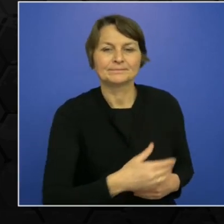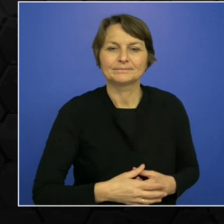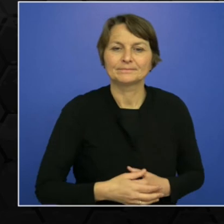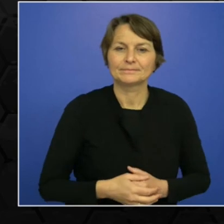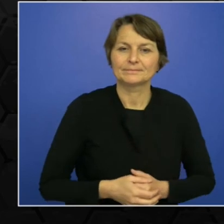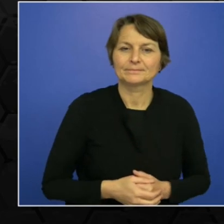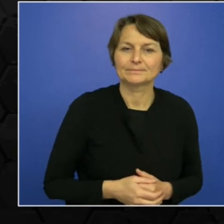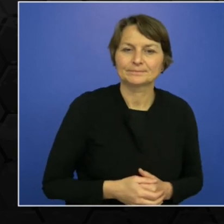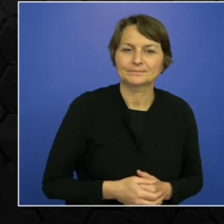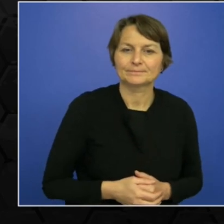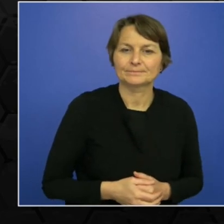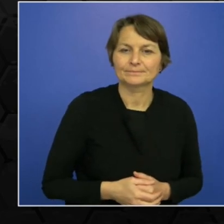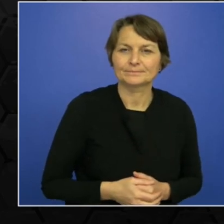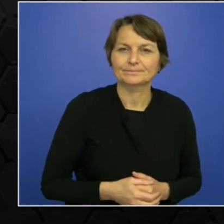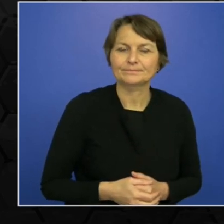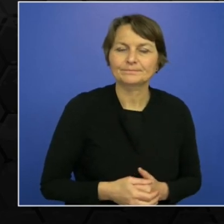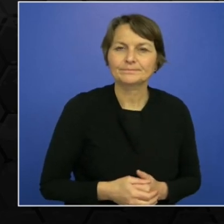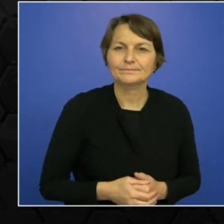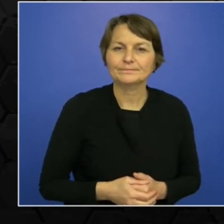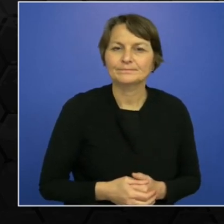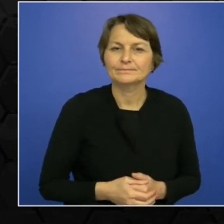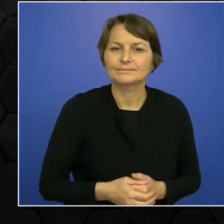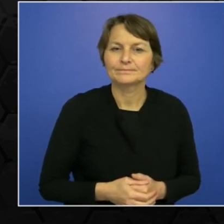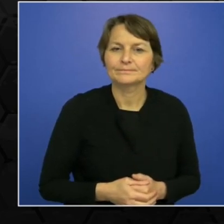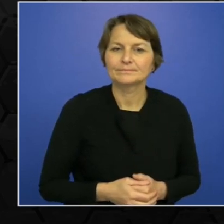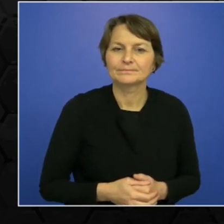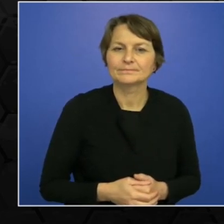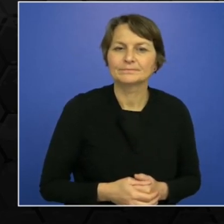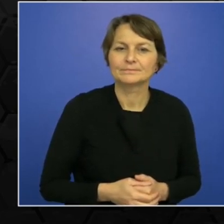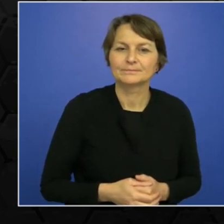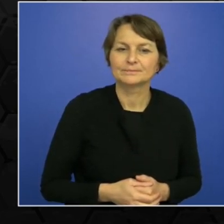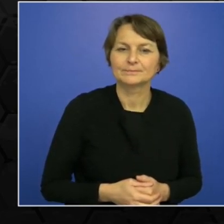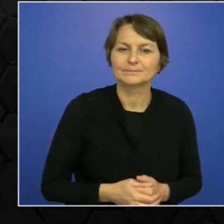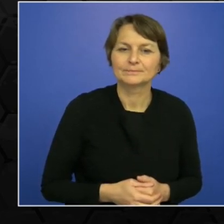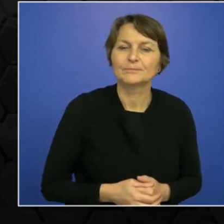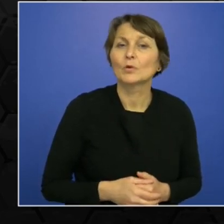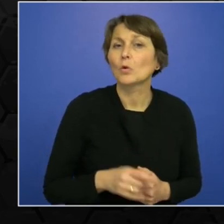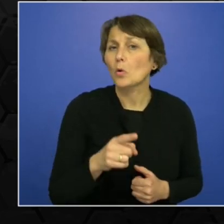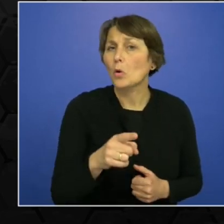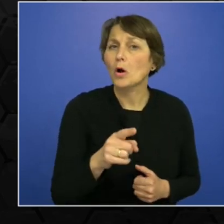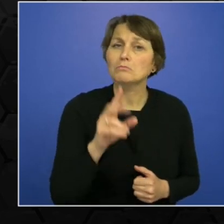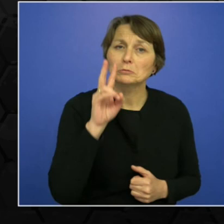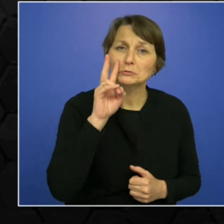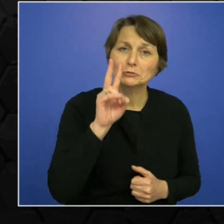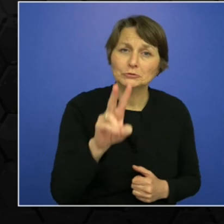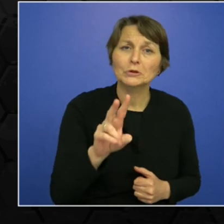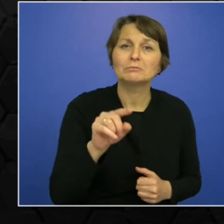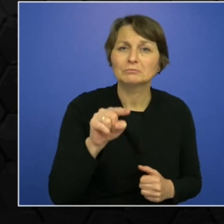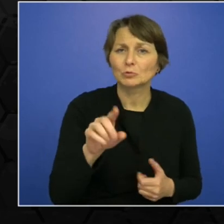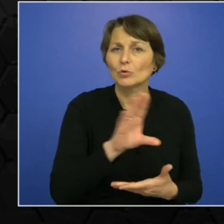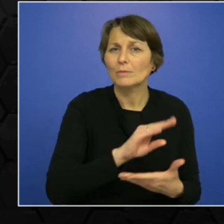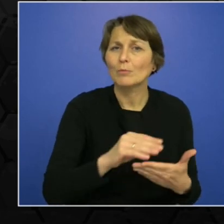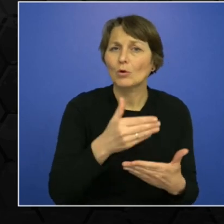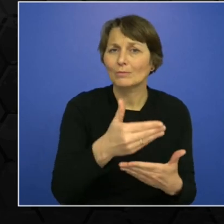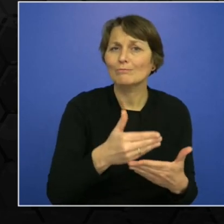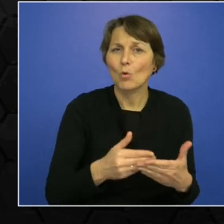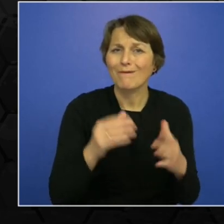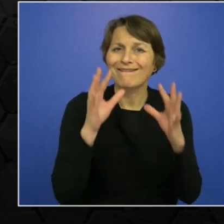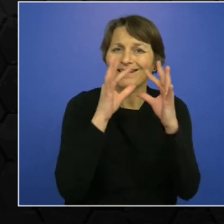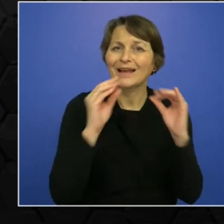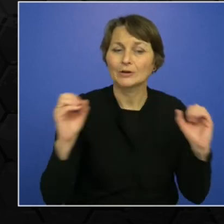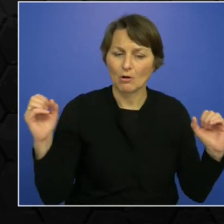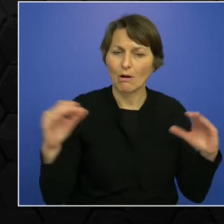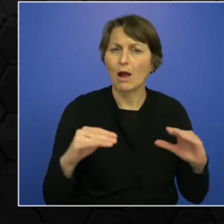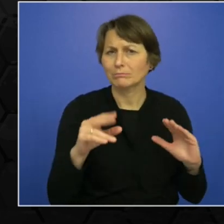detail. Or if you'd like to check our repo again, check it out on GitHub. Feel free to do so. With that said, that brings us to the end of our